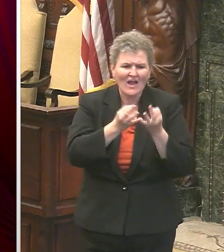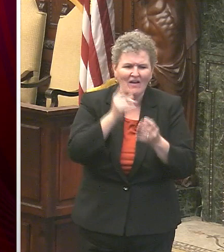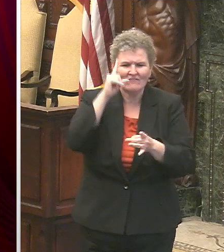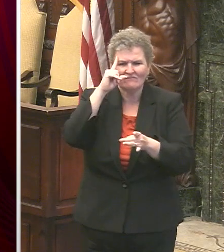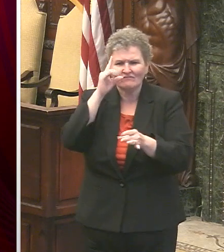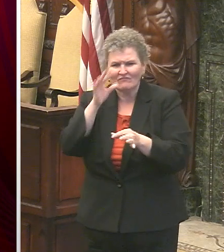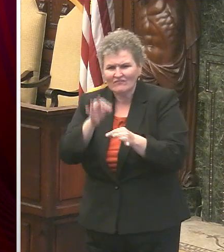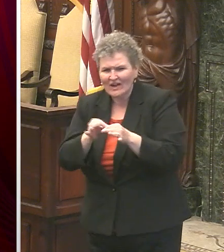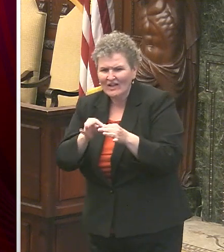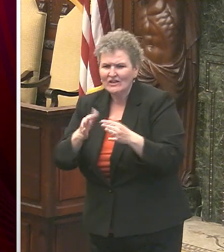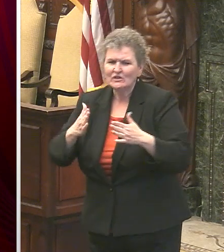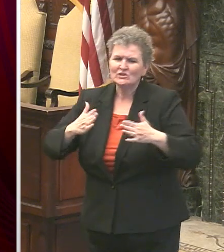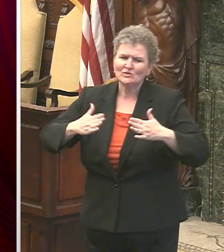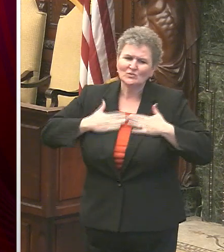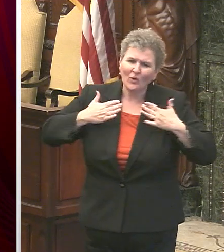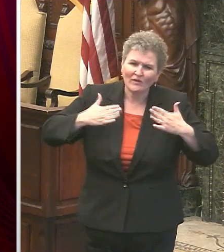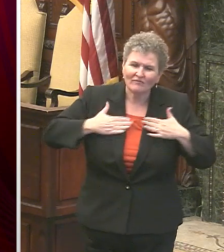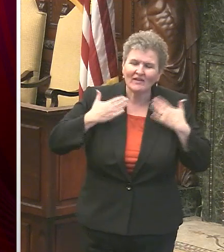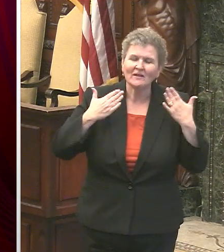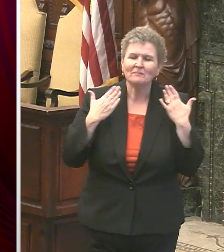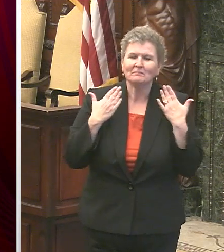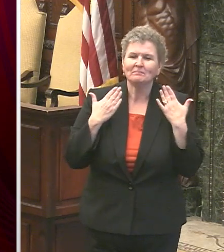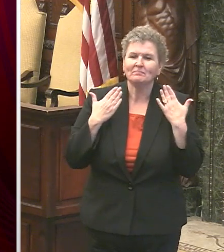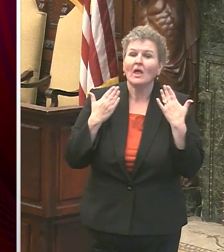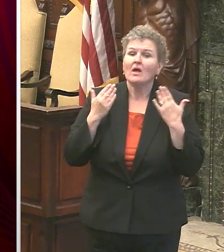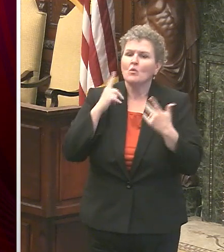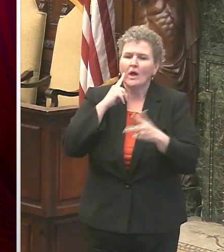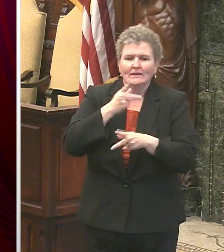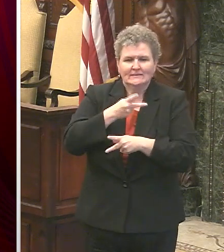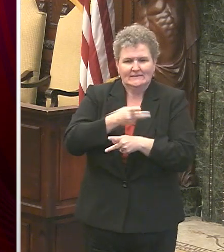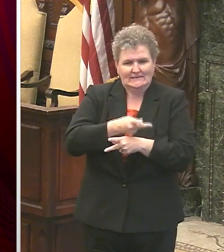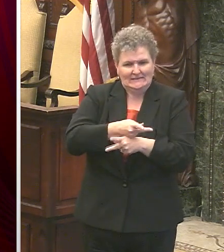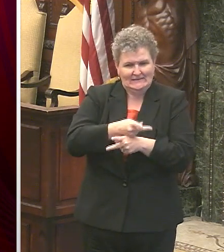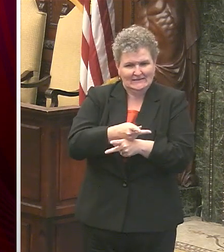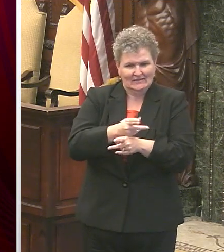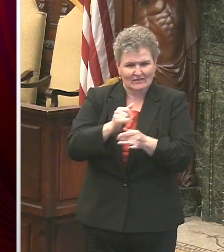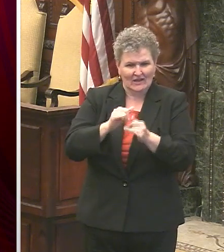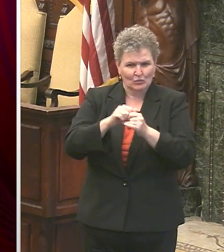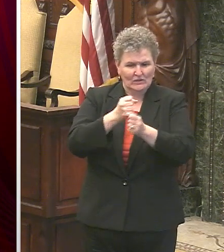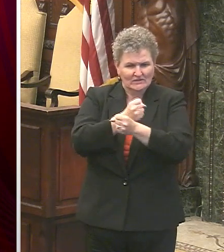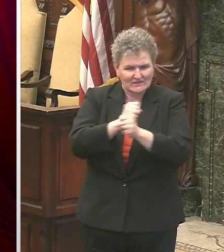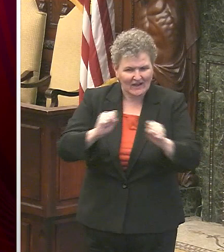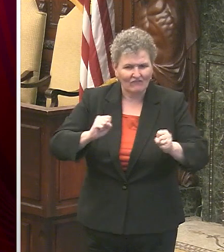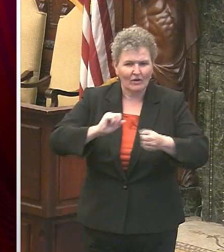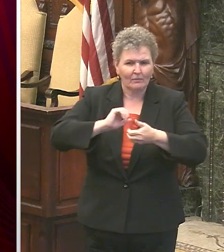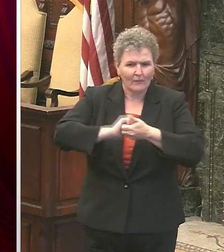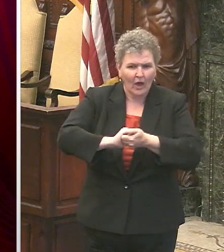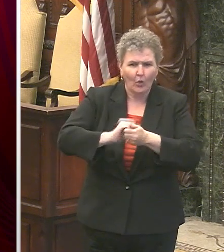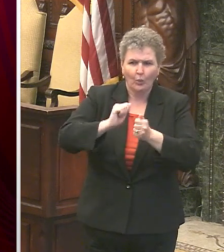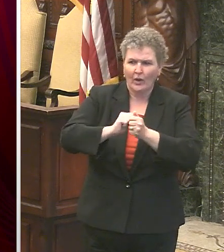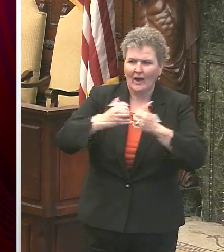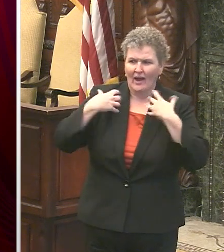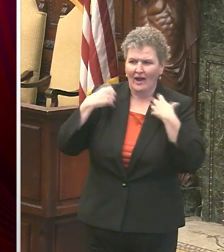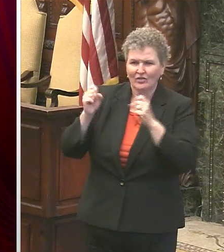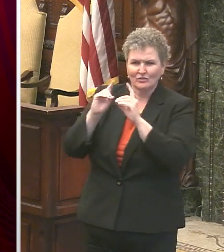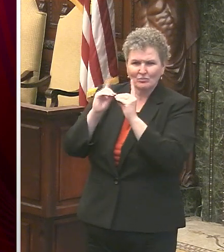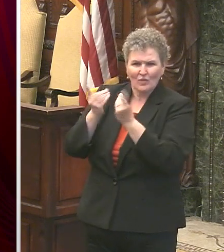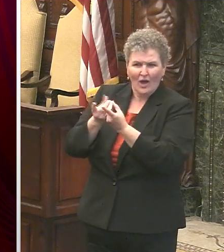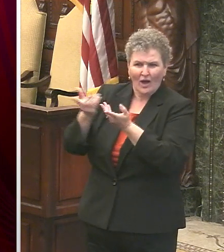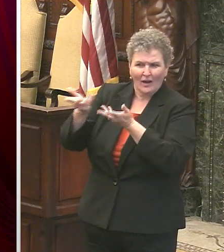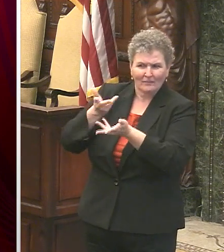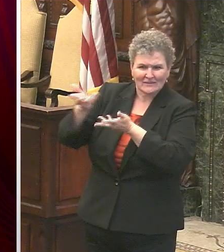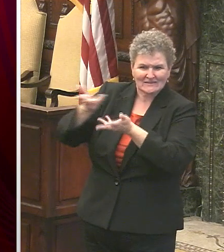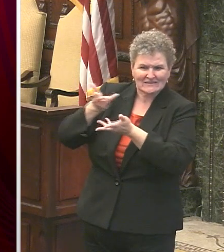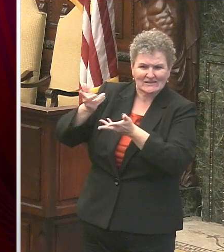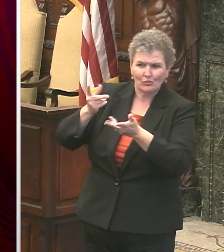While being mindful of social distancing and safety precautions, we are working closely with our health department to bring some excitement back to City Hall with the